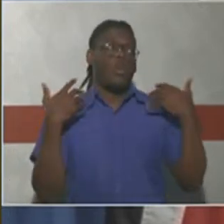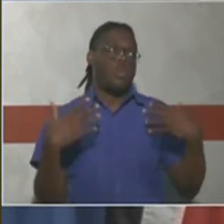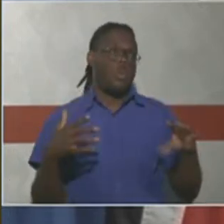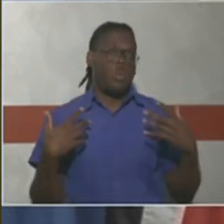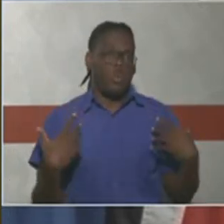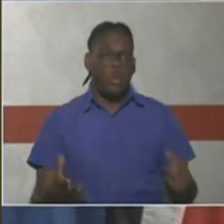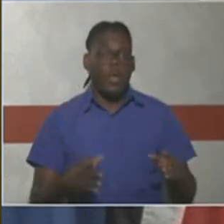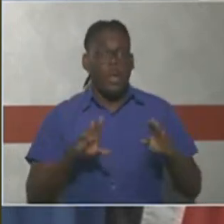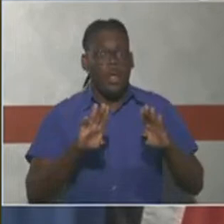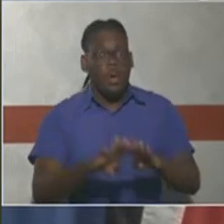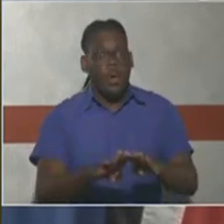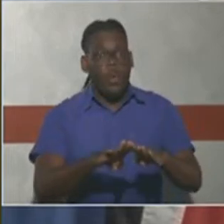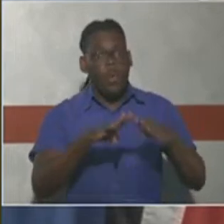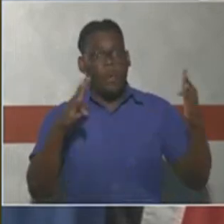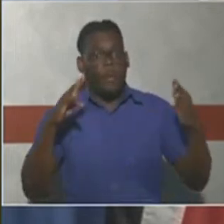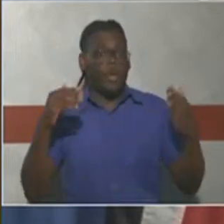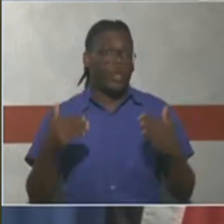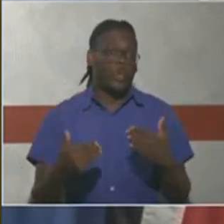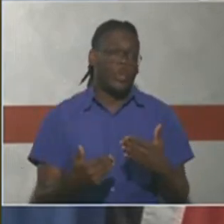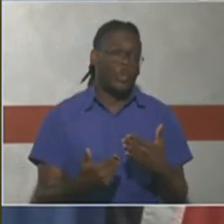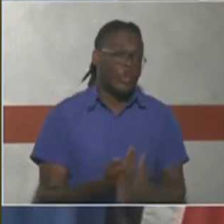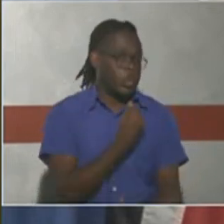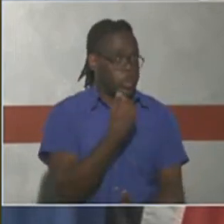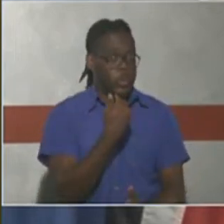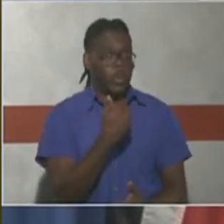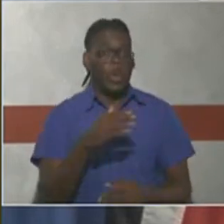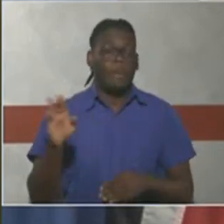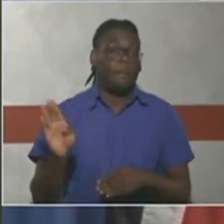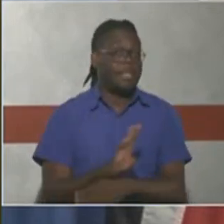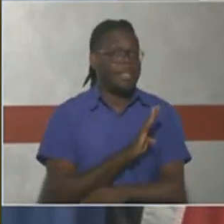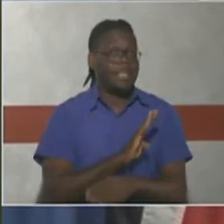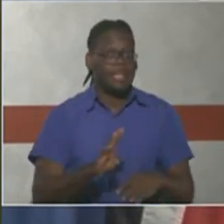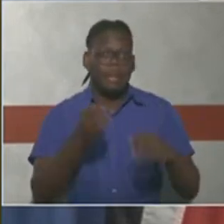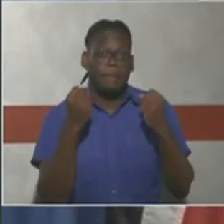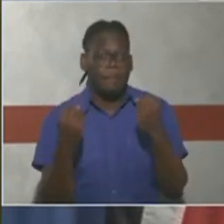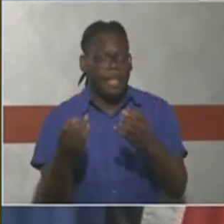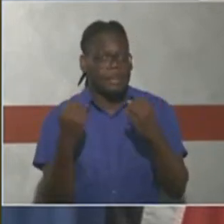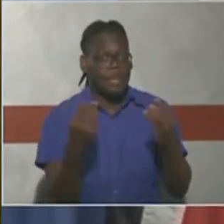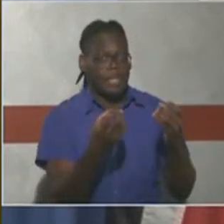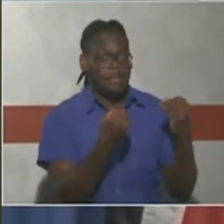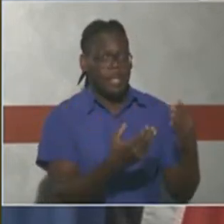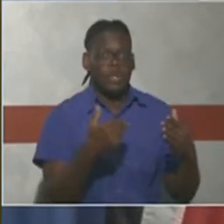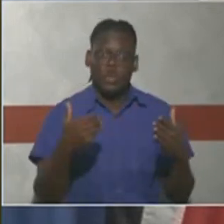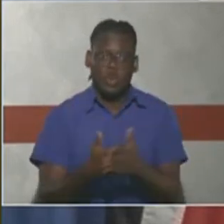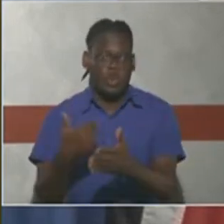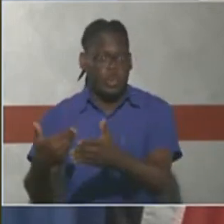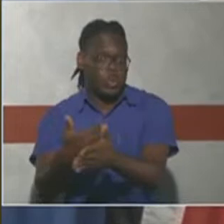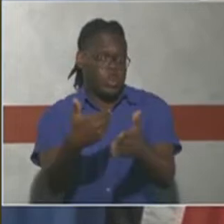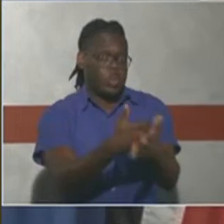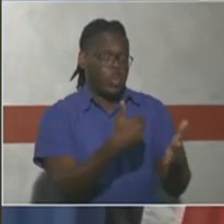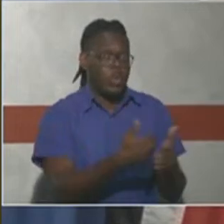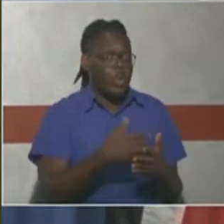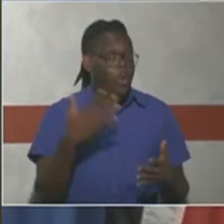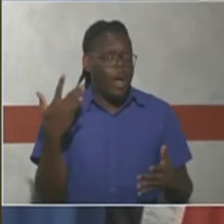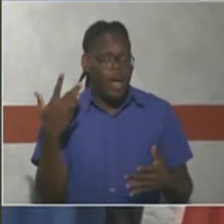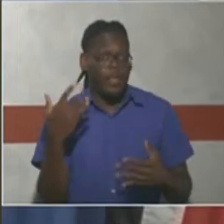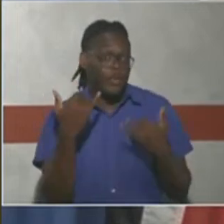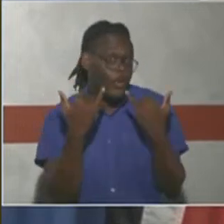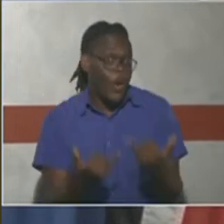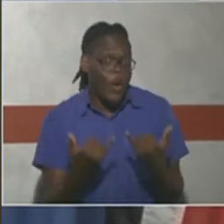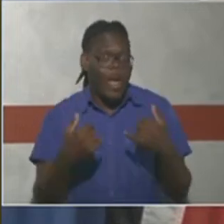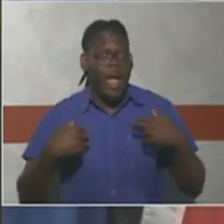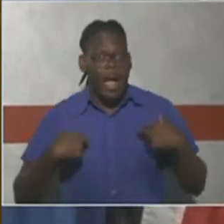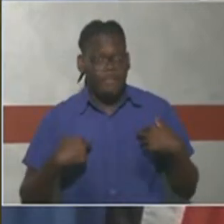possibilities for business between two neighbors. One that has world-class infrastructure like